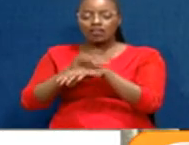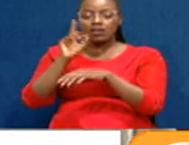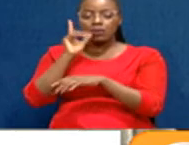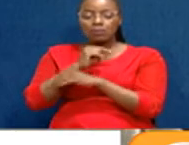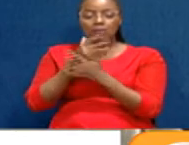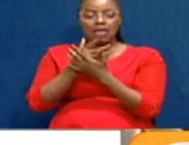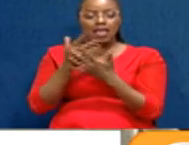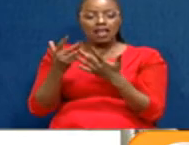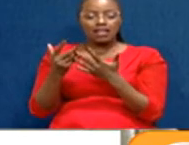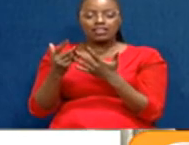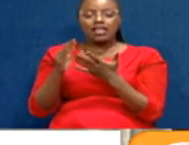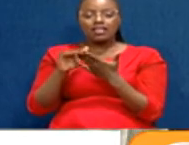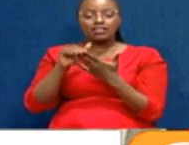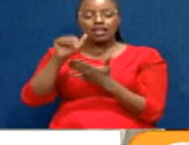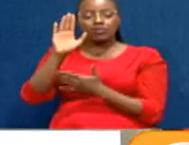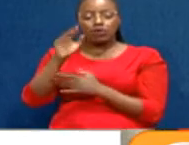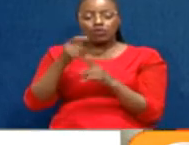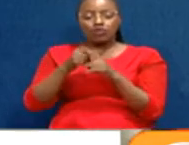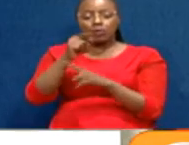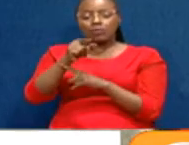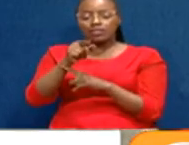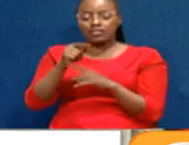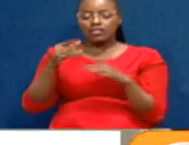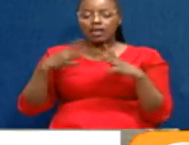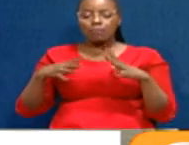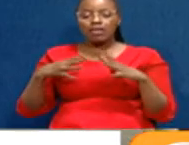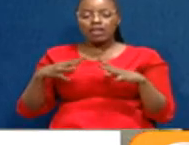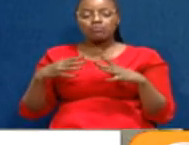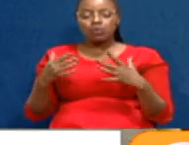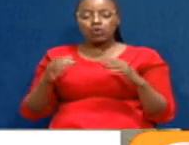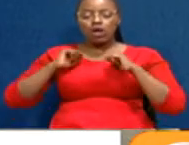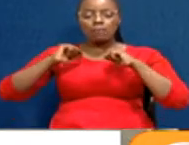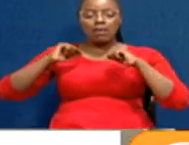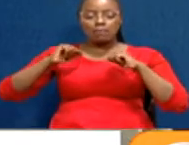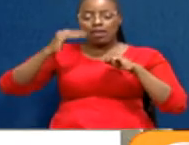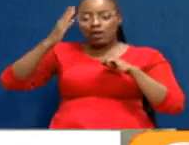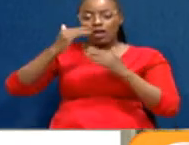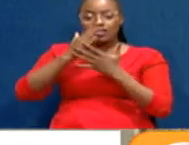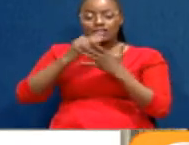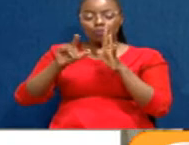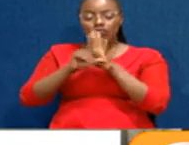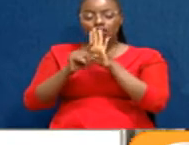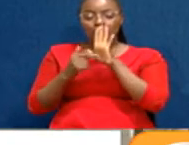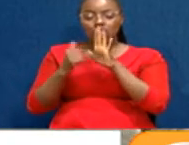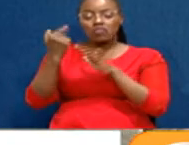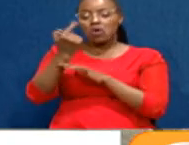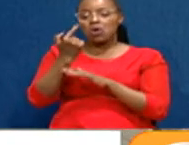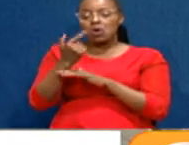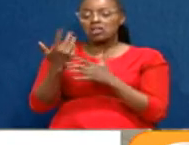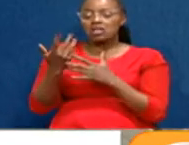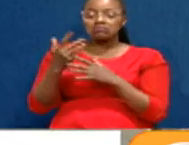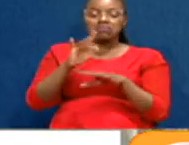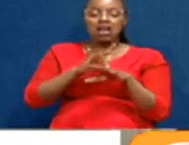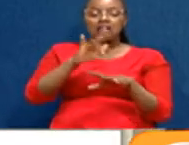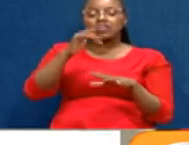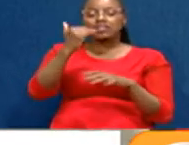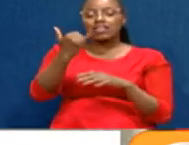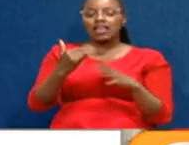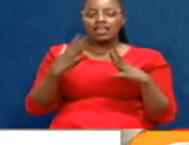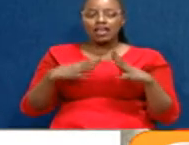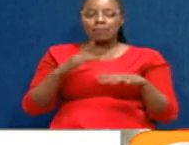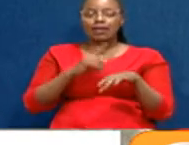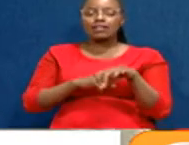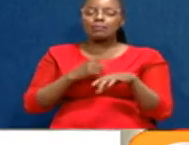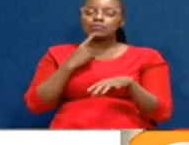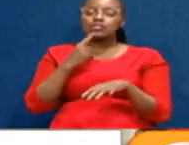anything, especially from these big boys? Because I think some of these laws only apply to these young people. So as